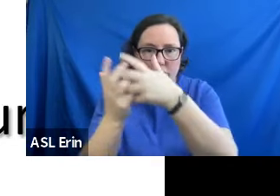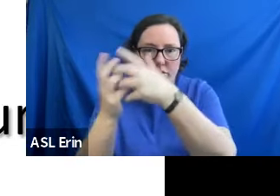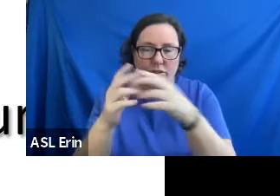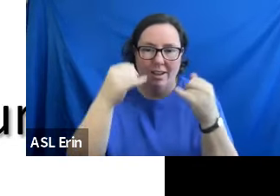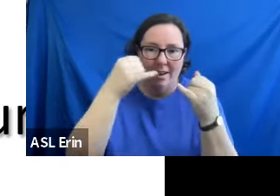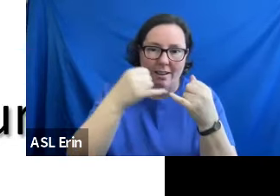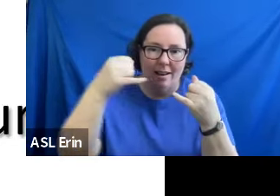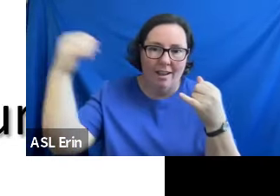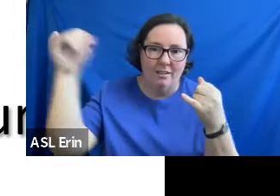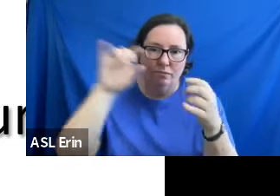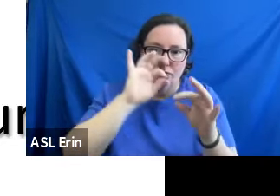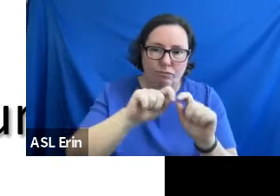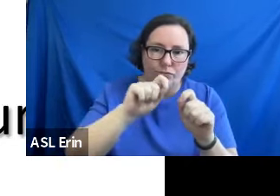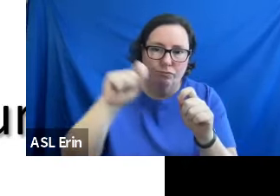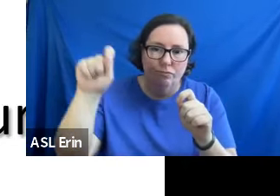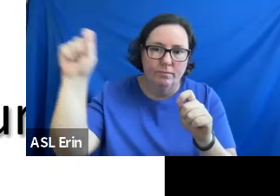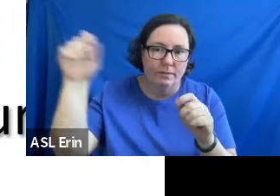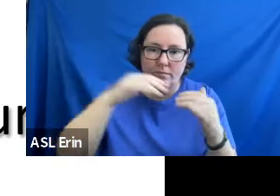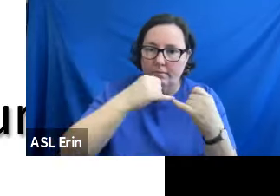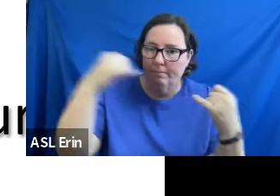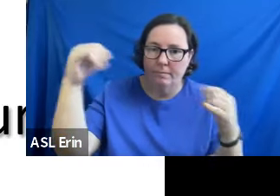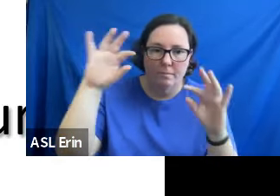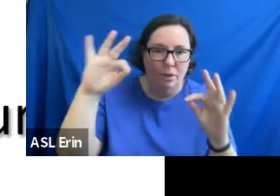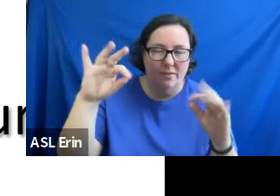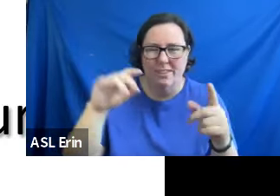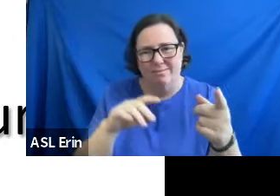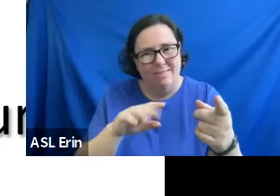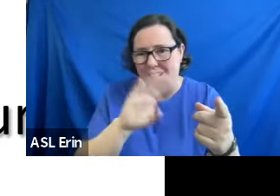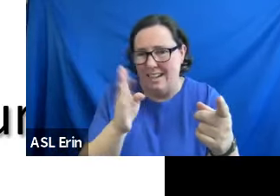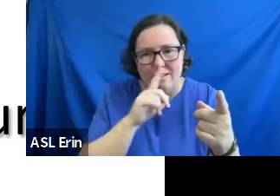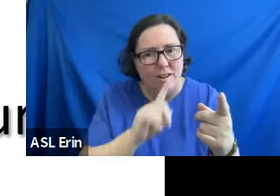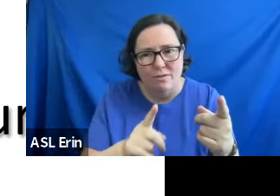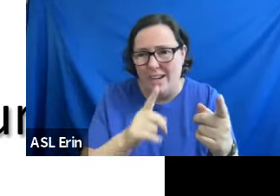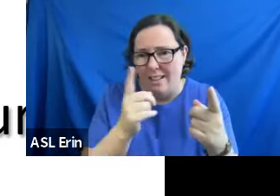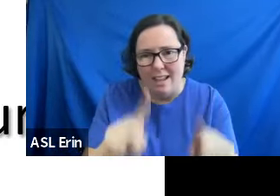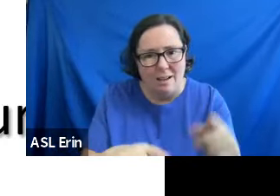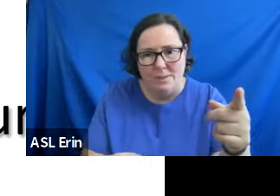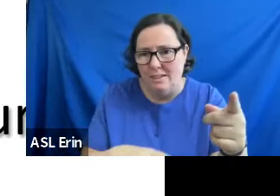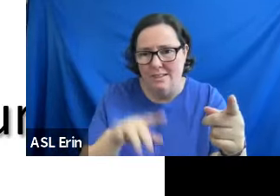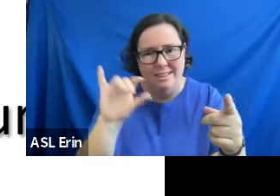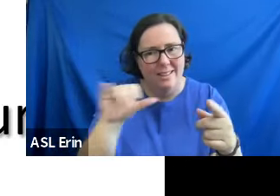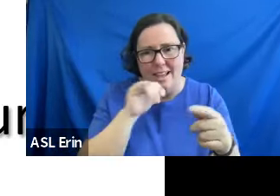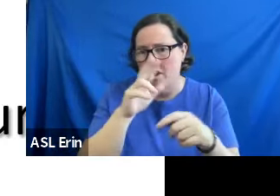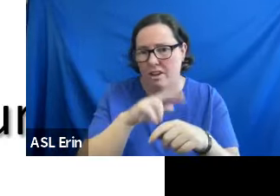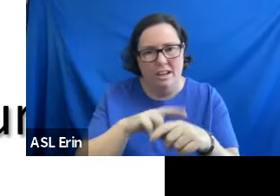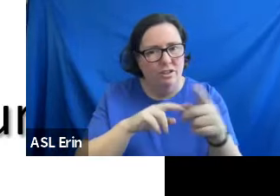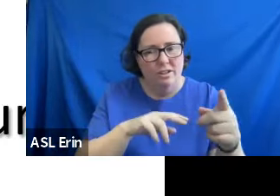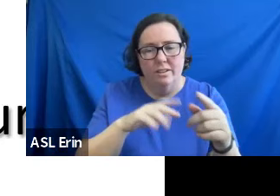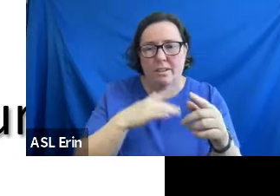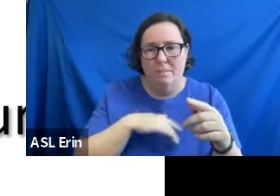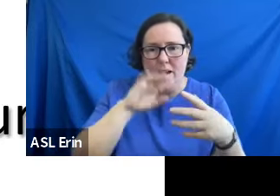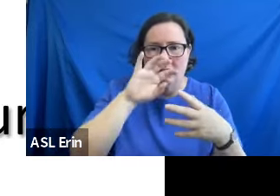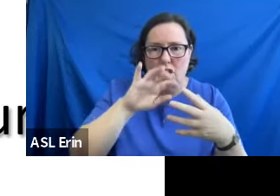never happens in nature, it's never really true, that two things are perfectly